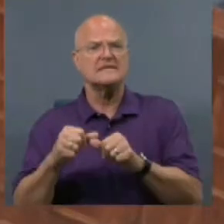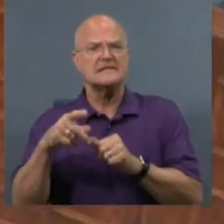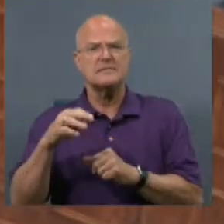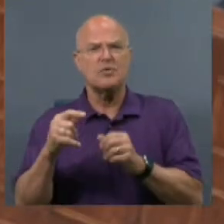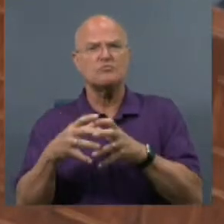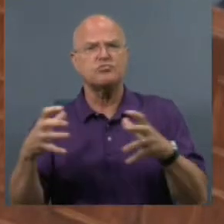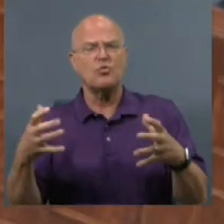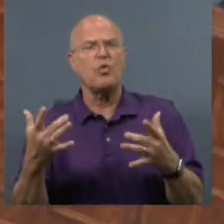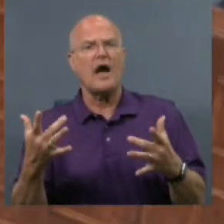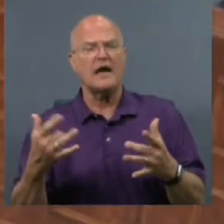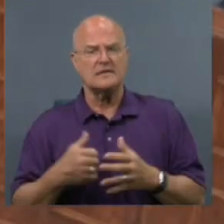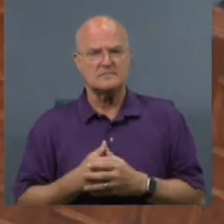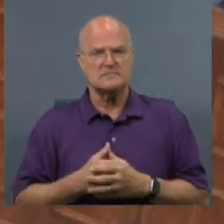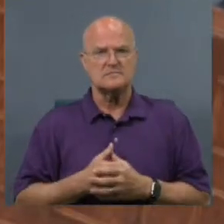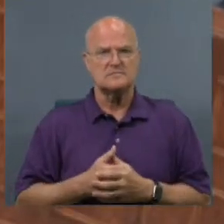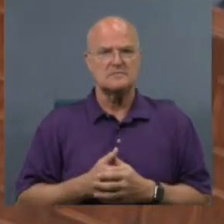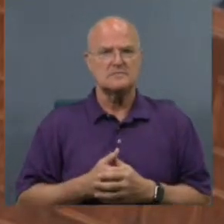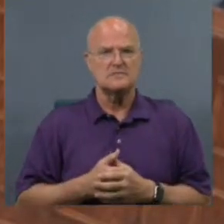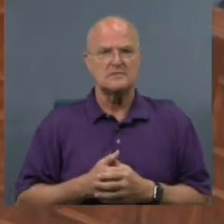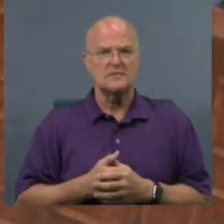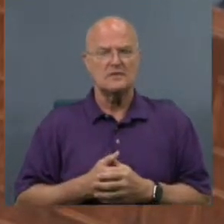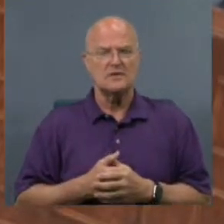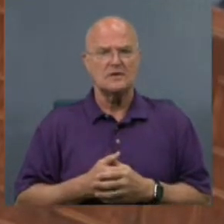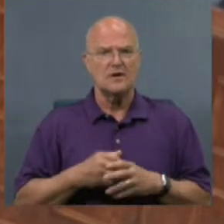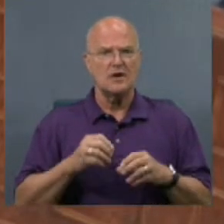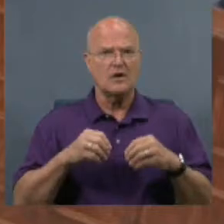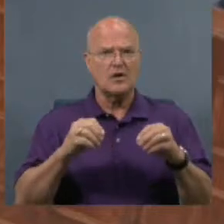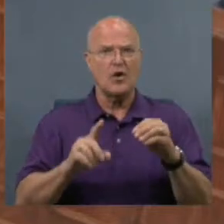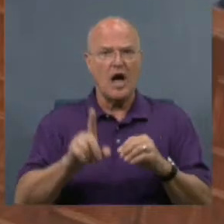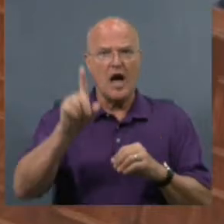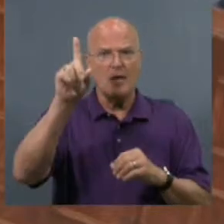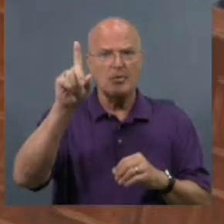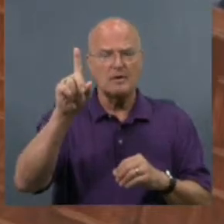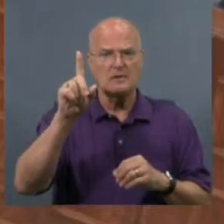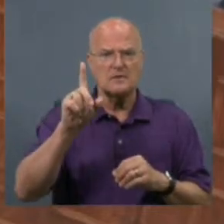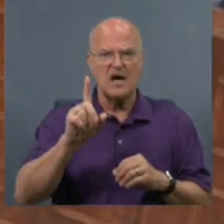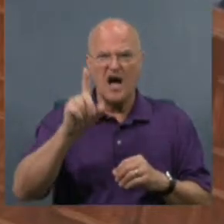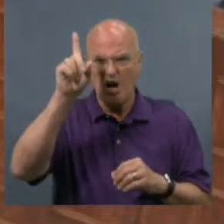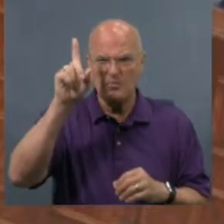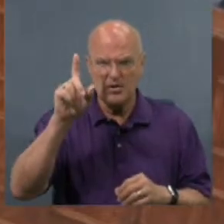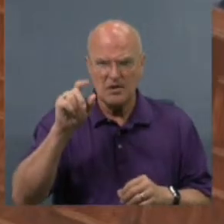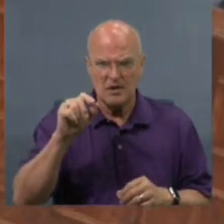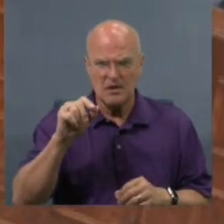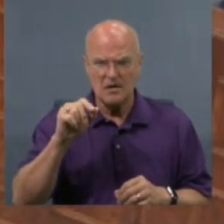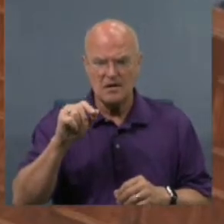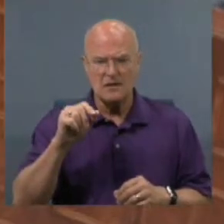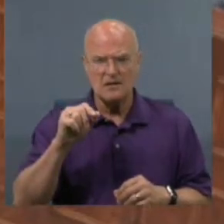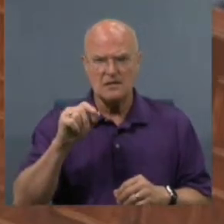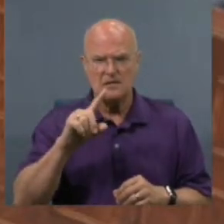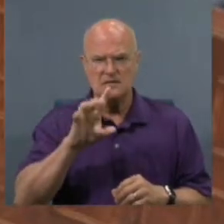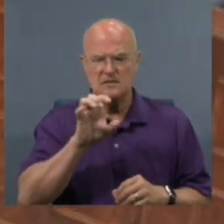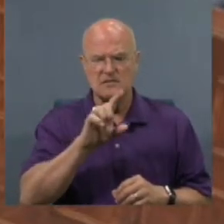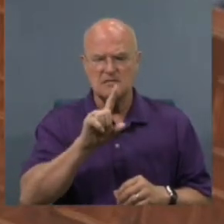go up? Why can't it go where? Up. Up?